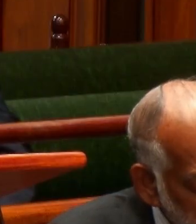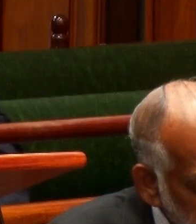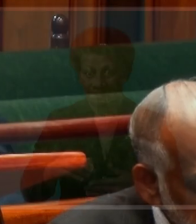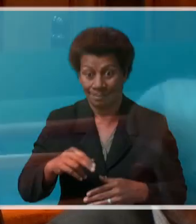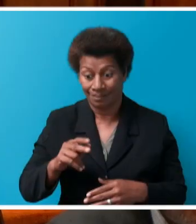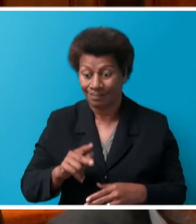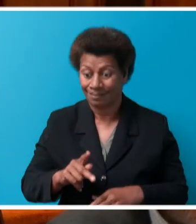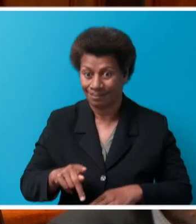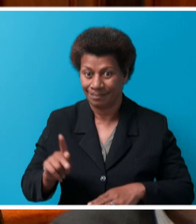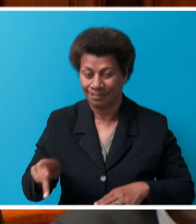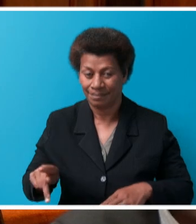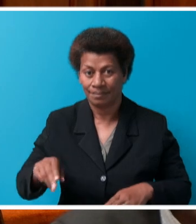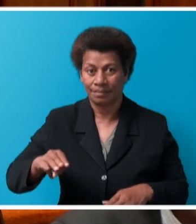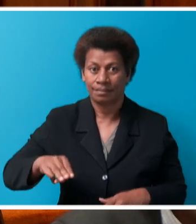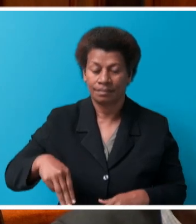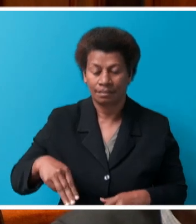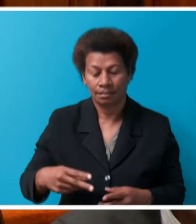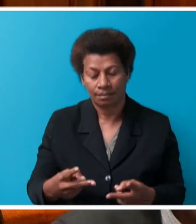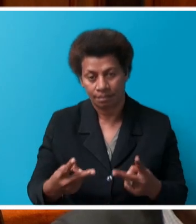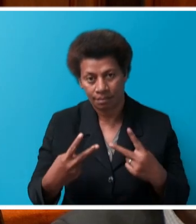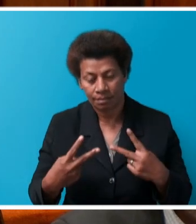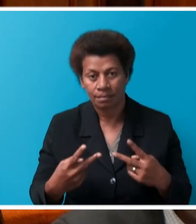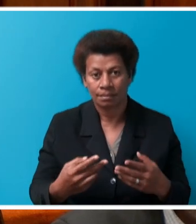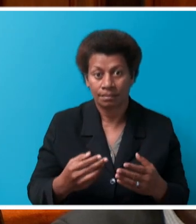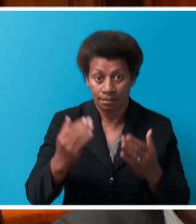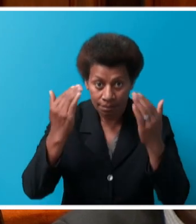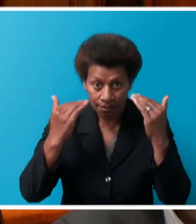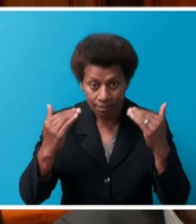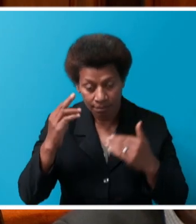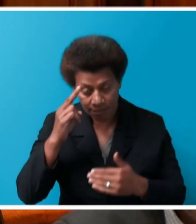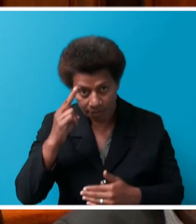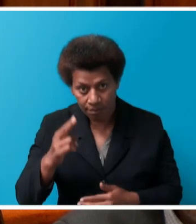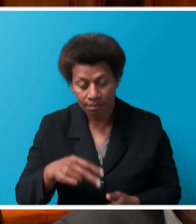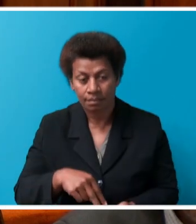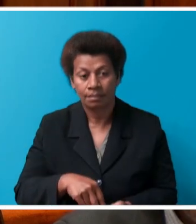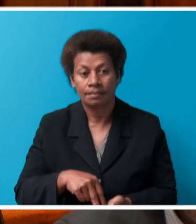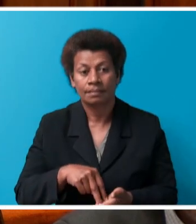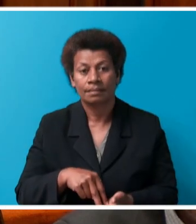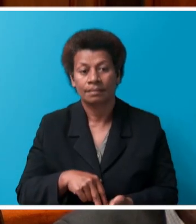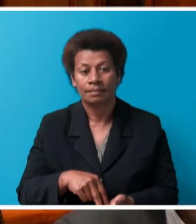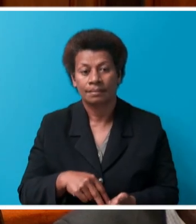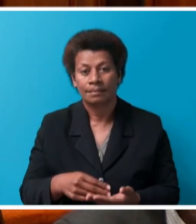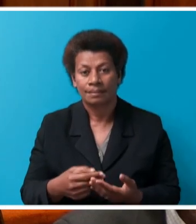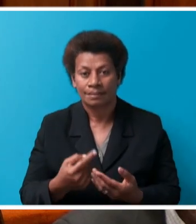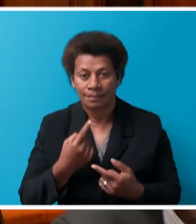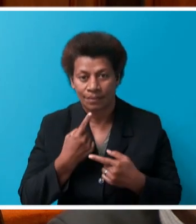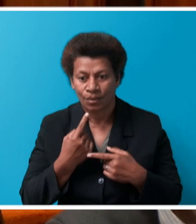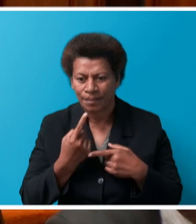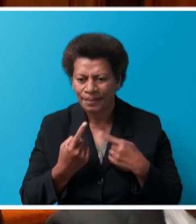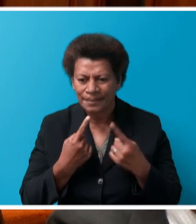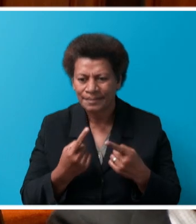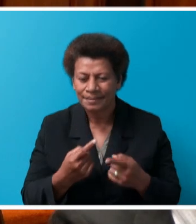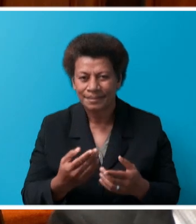and gentlemen. Mr. Speaker, sir, I rise before this august House to commend His Excellency,